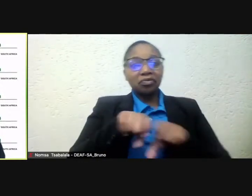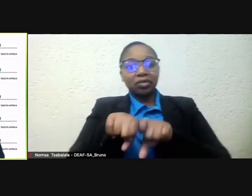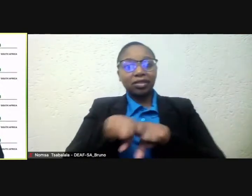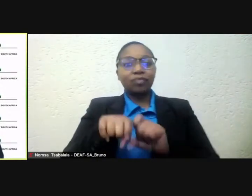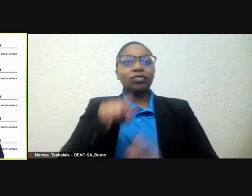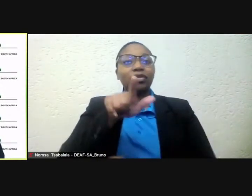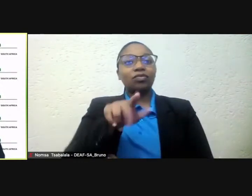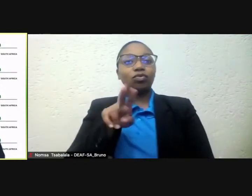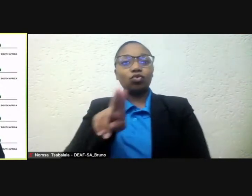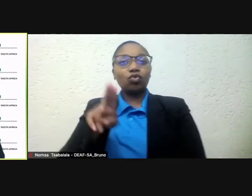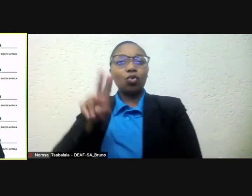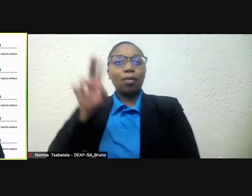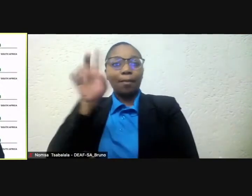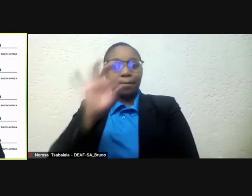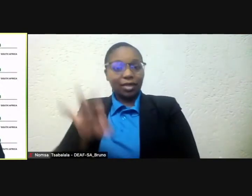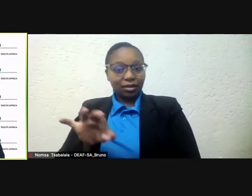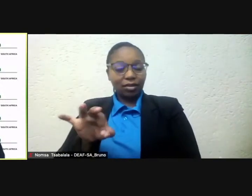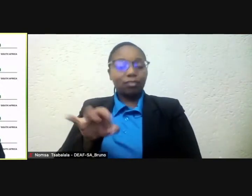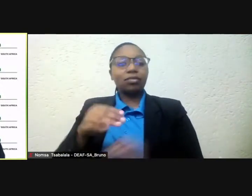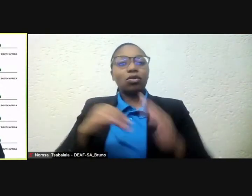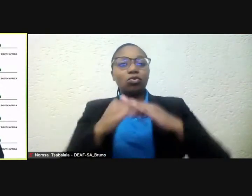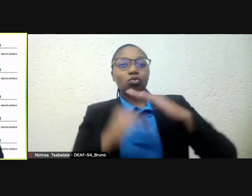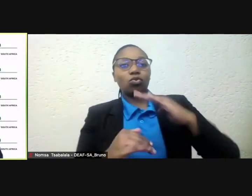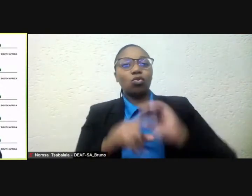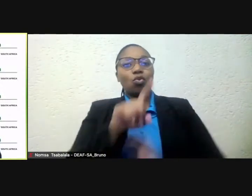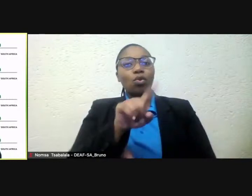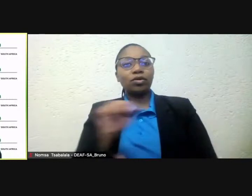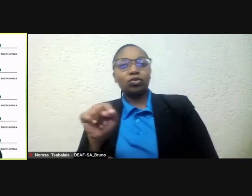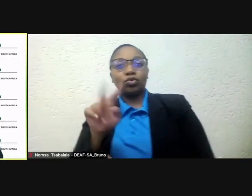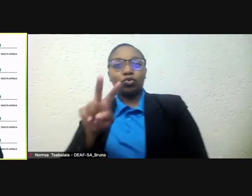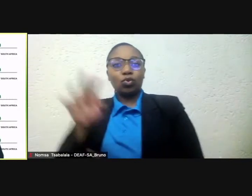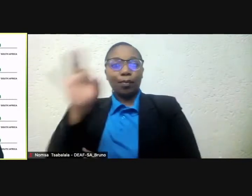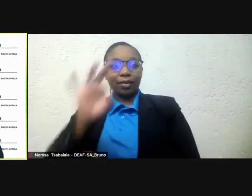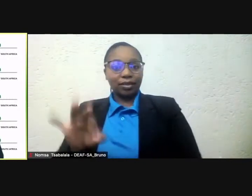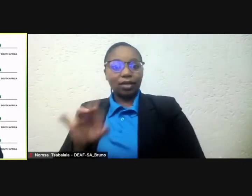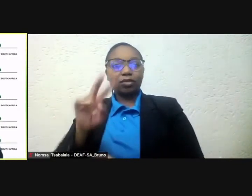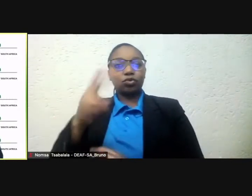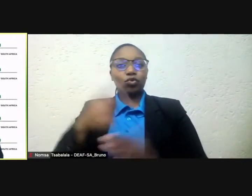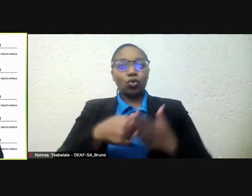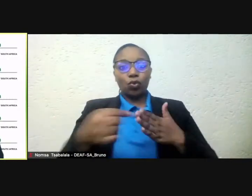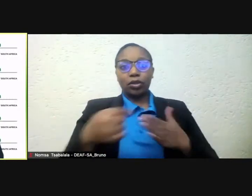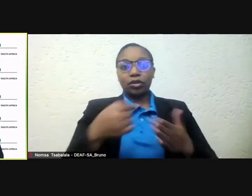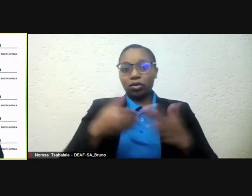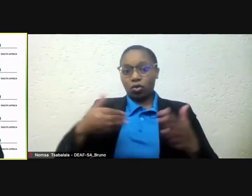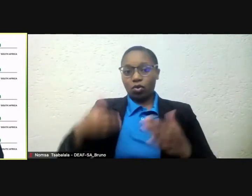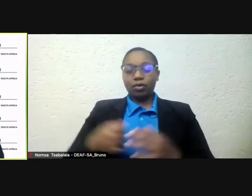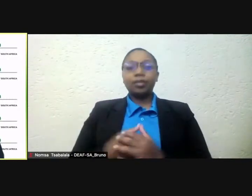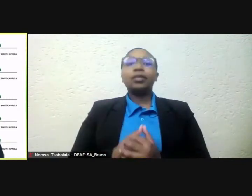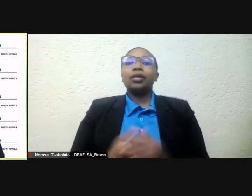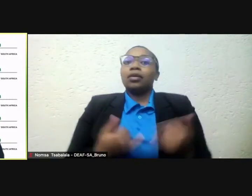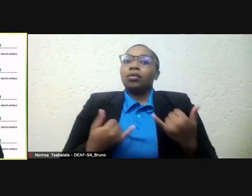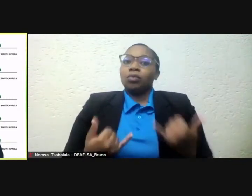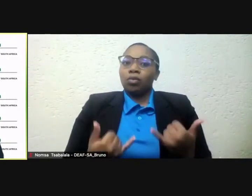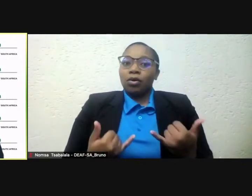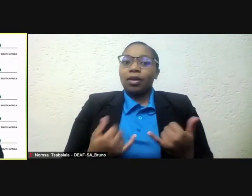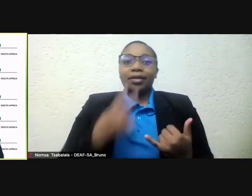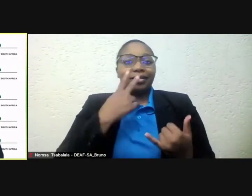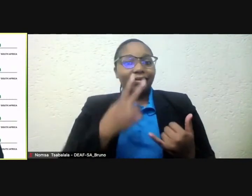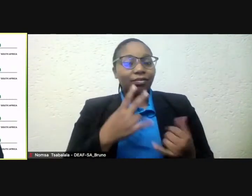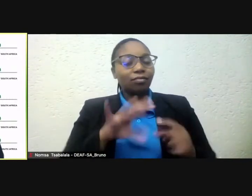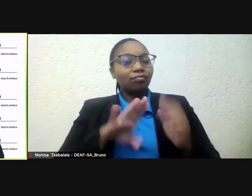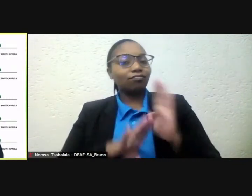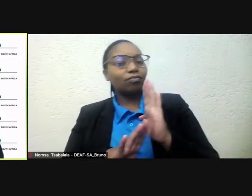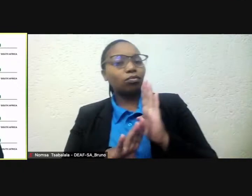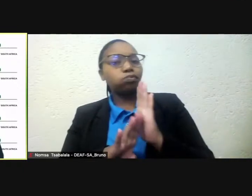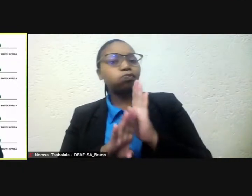lows of 1 to 2% about 2 weeks ago. At this stage, the trend is indeed that of